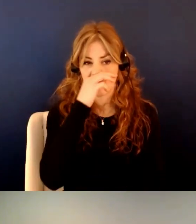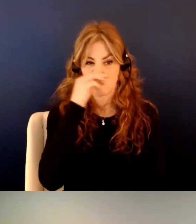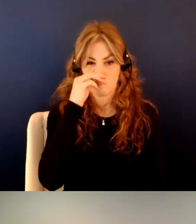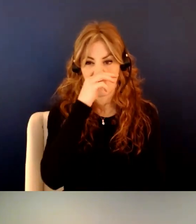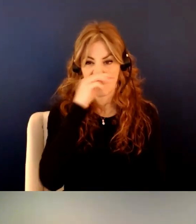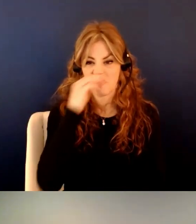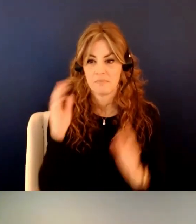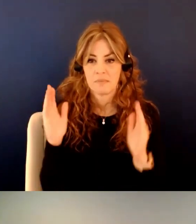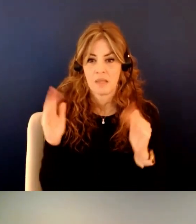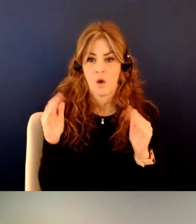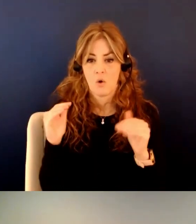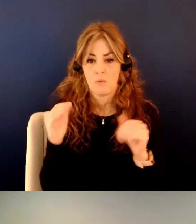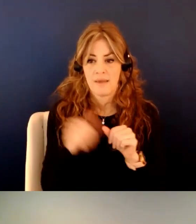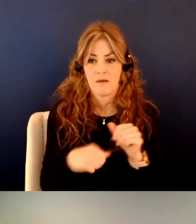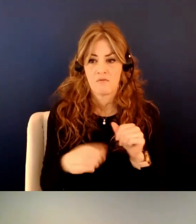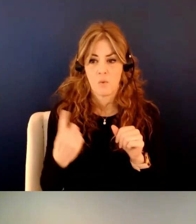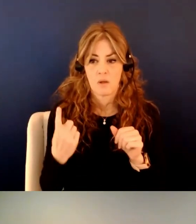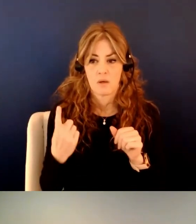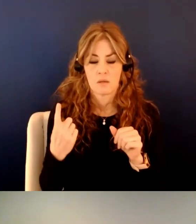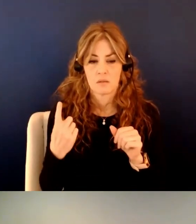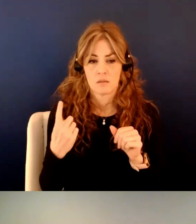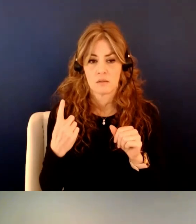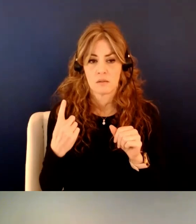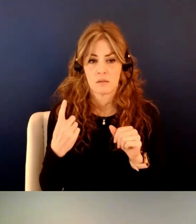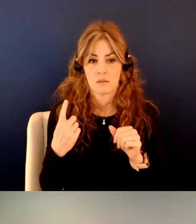I'm hoping that everyone can